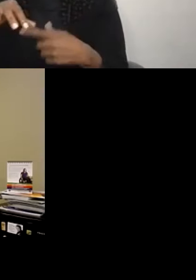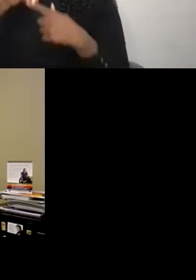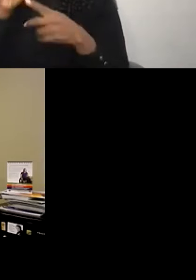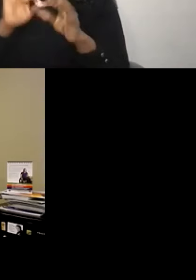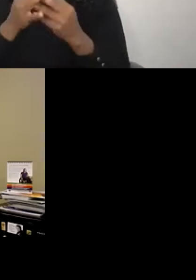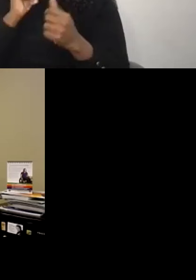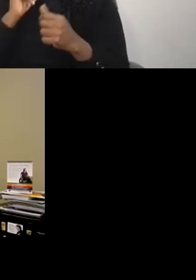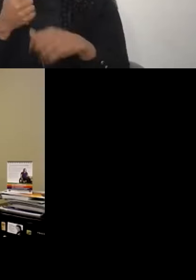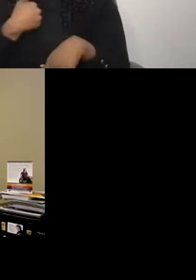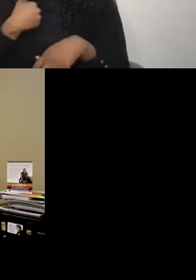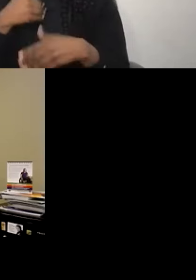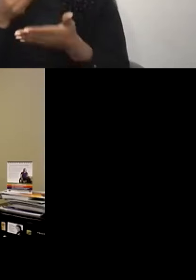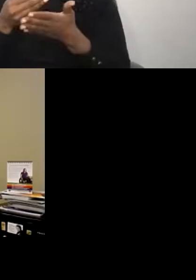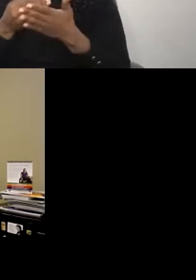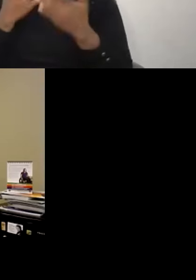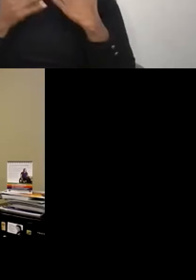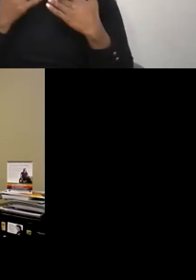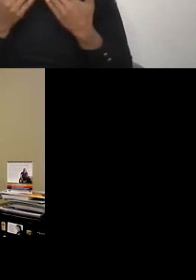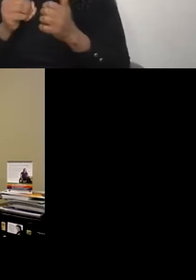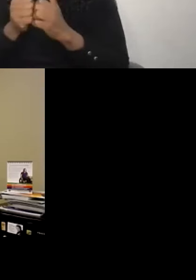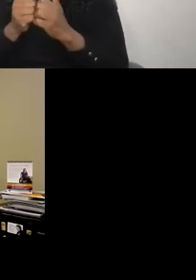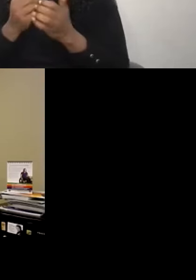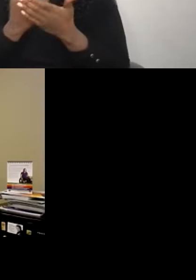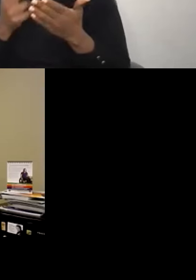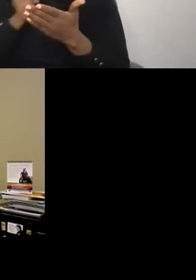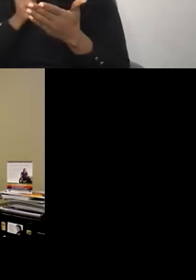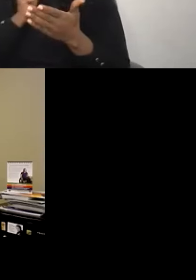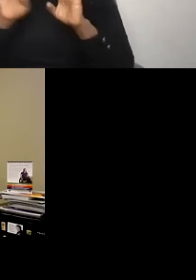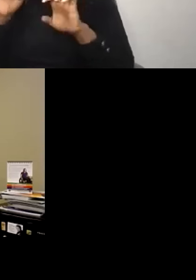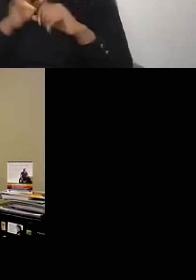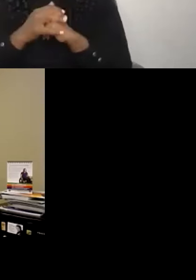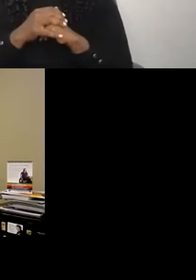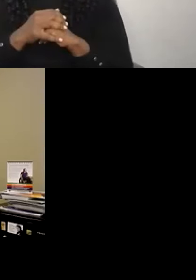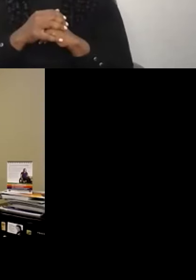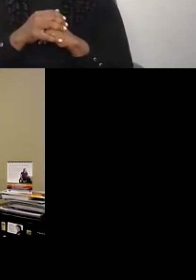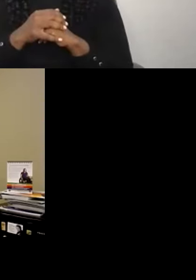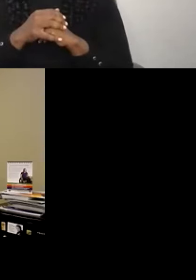families who don't have the means of private evaluations.